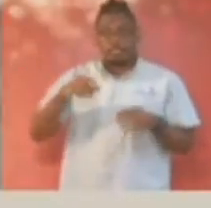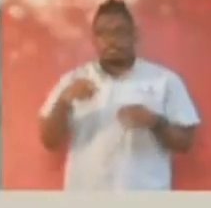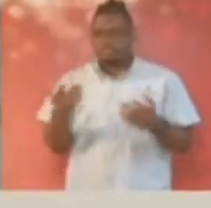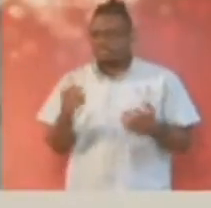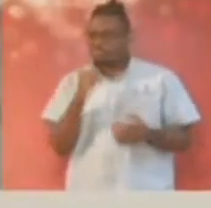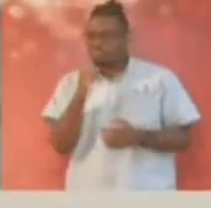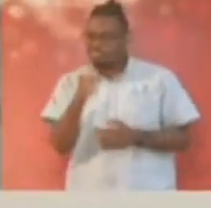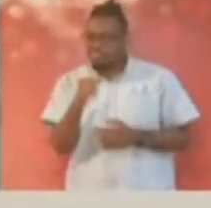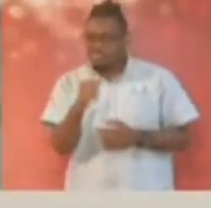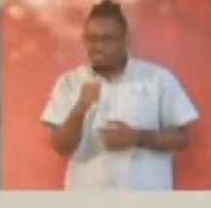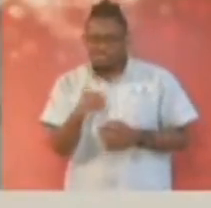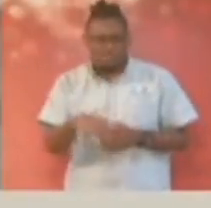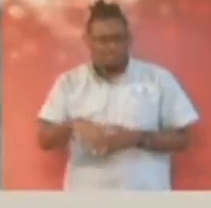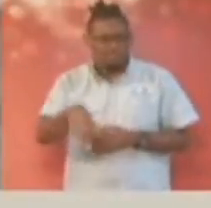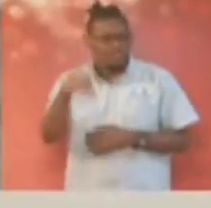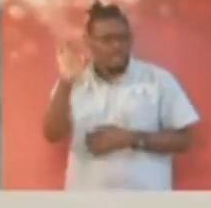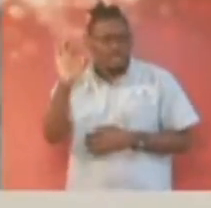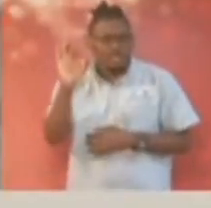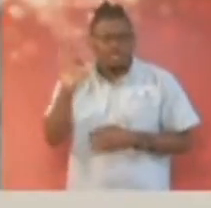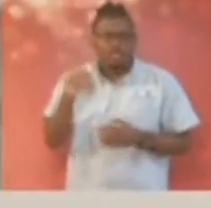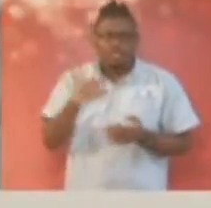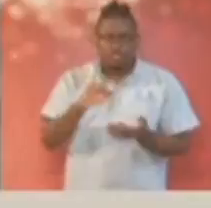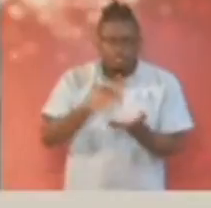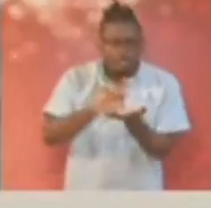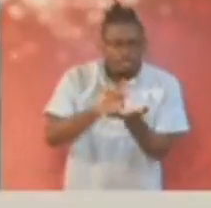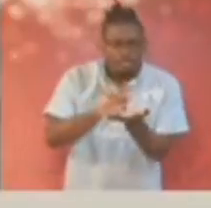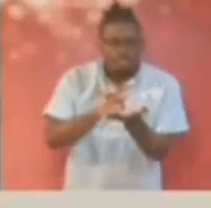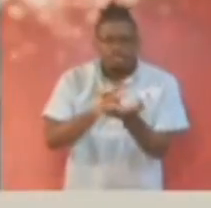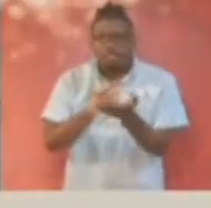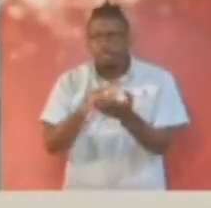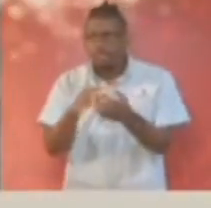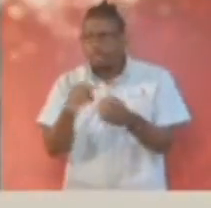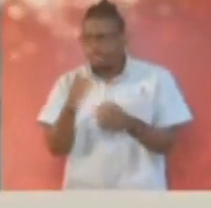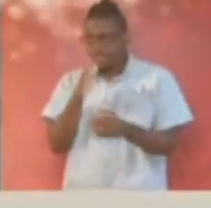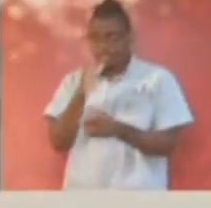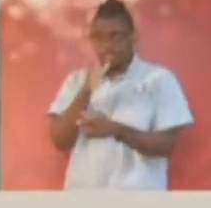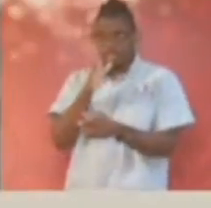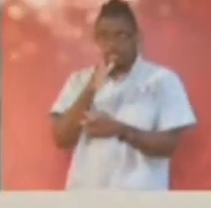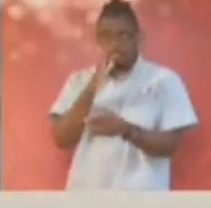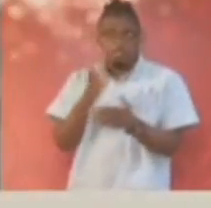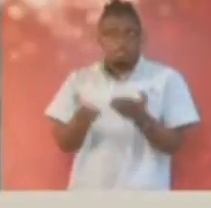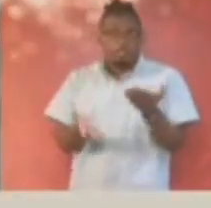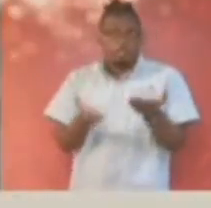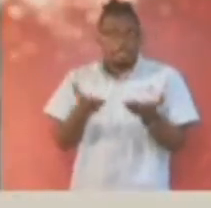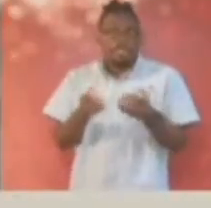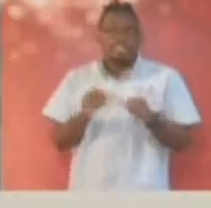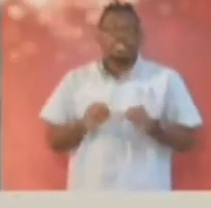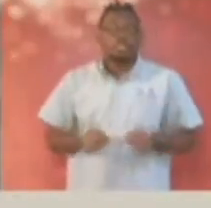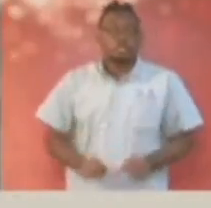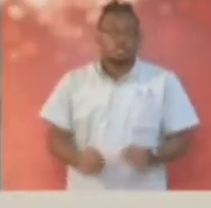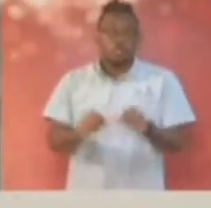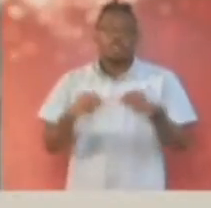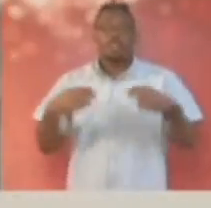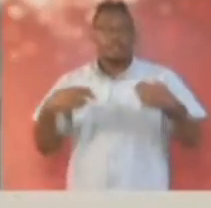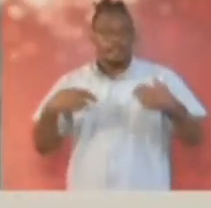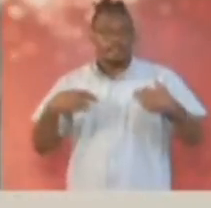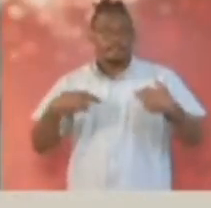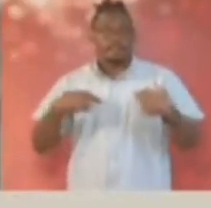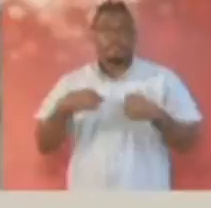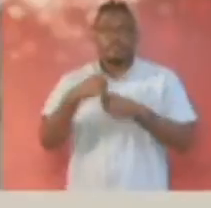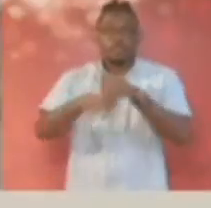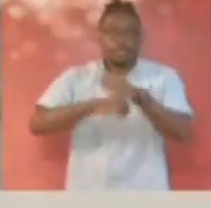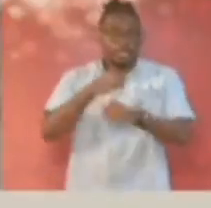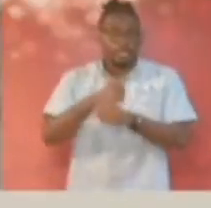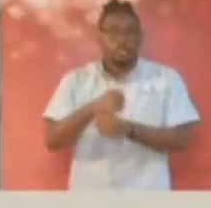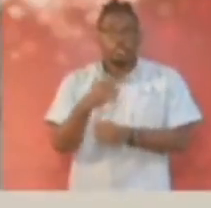properly, the mother is at risk of developing permanently type 2 diabetes, and the child also is at risk